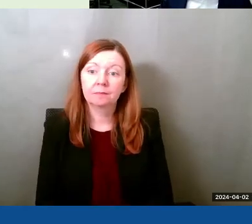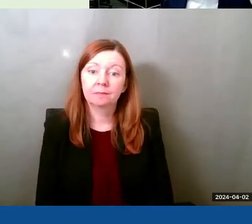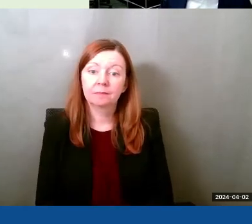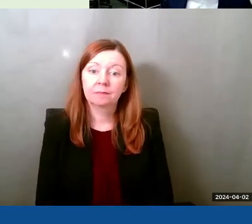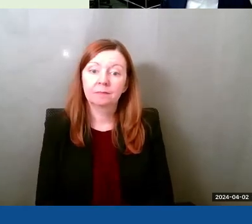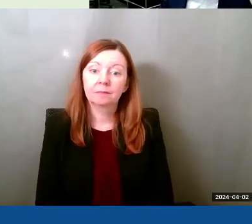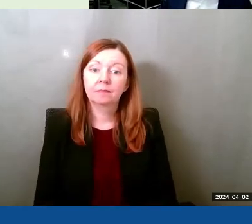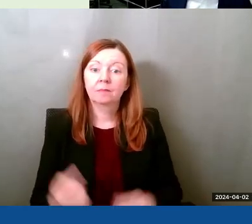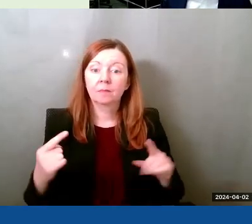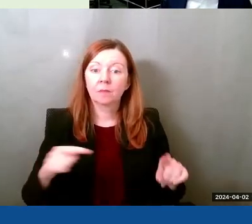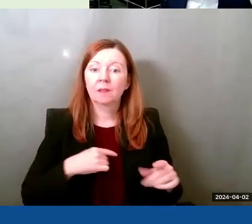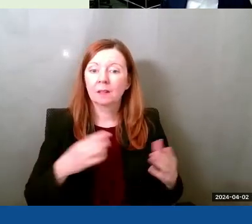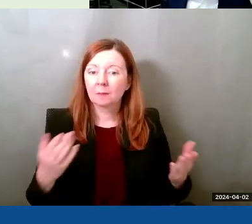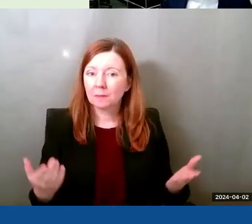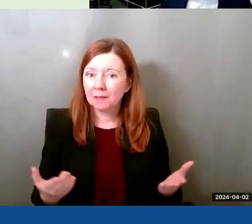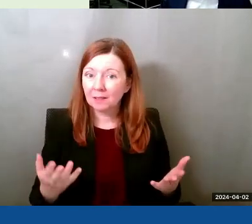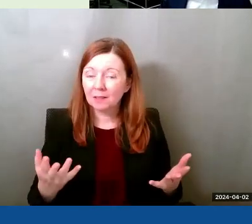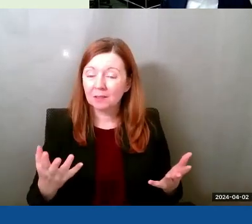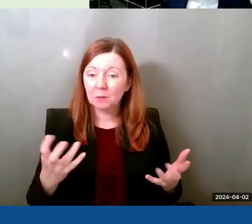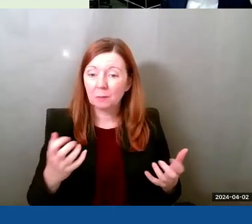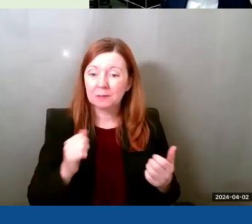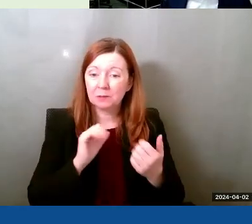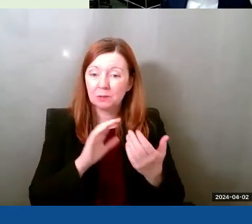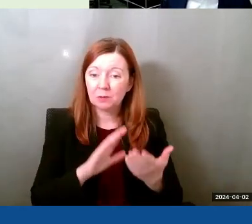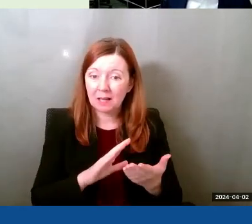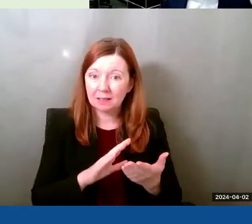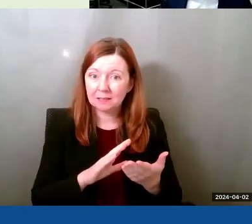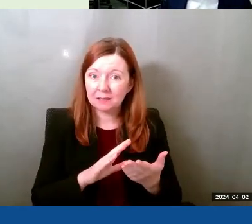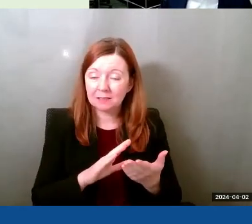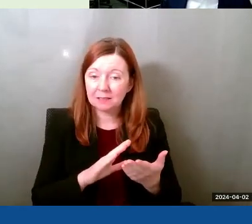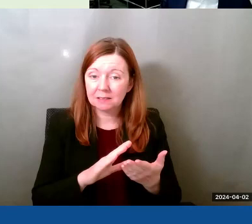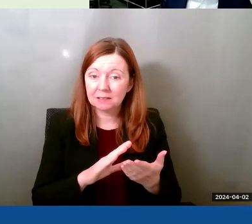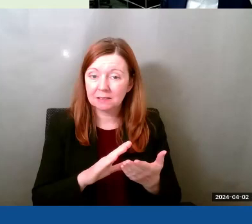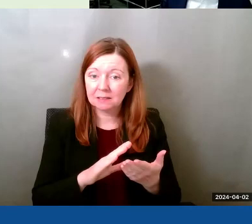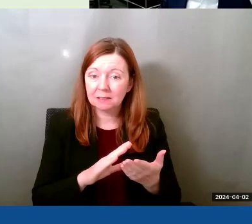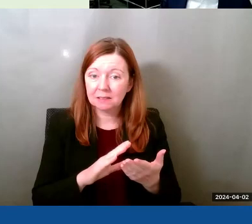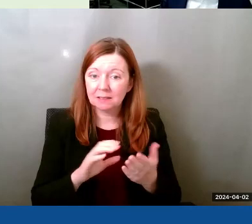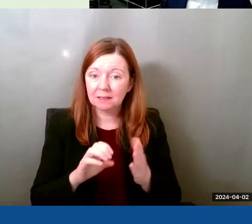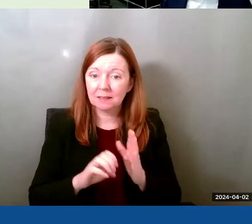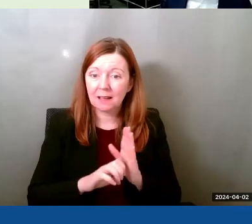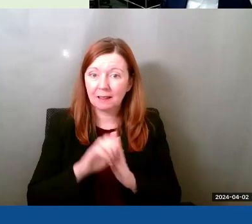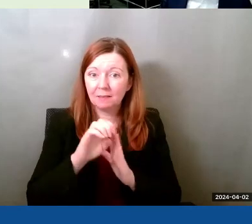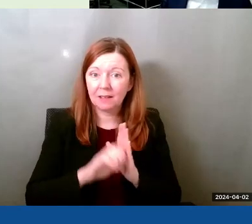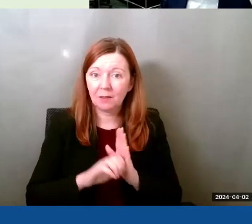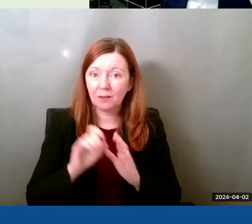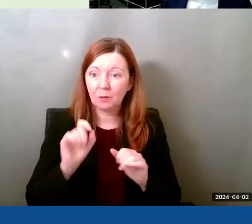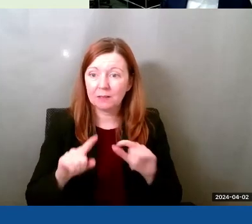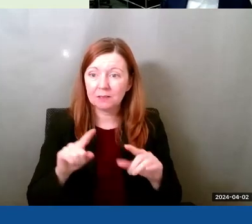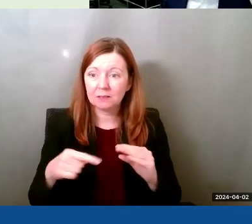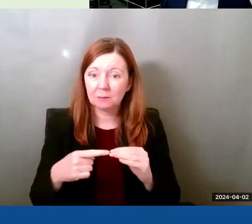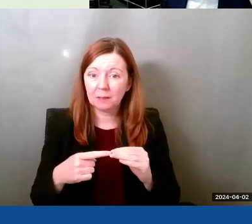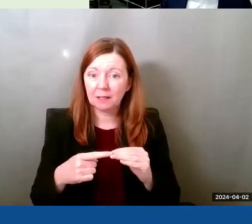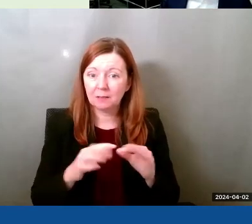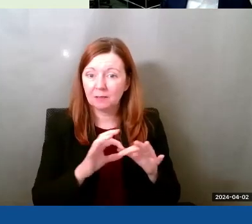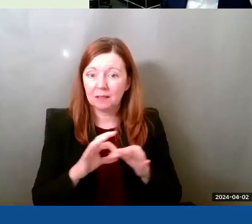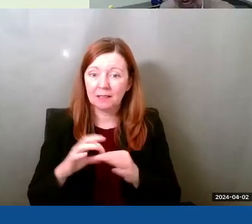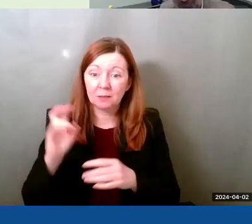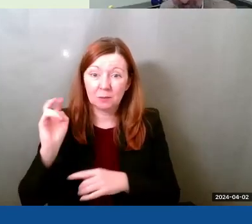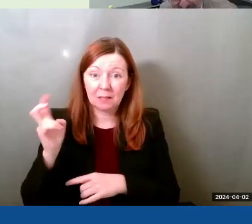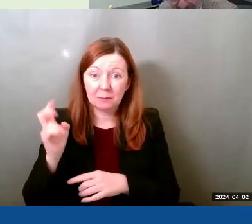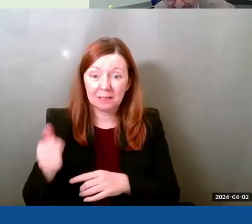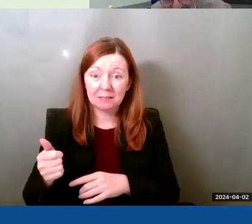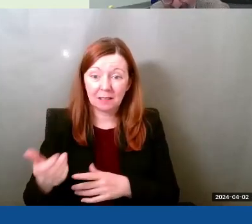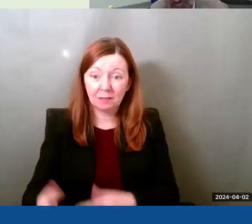While I'm here, do you think I should address also the elevator questions regarding related to SEPTA